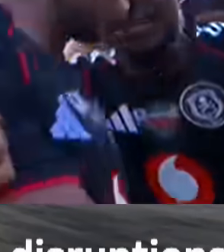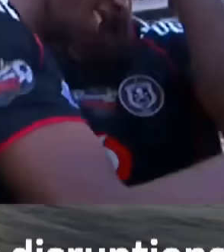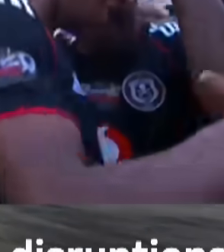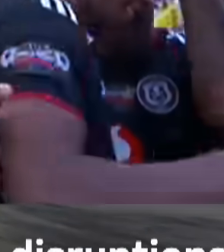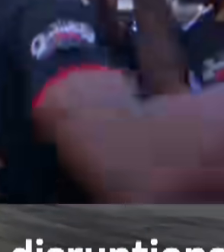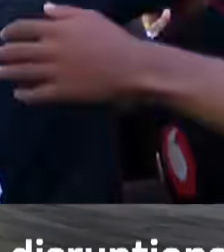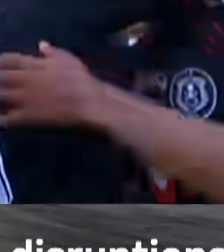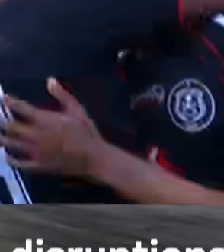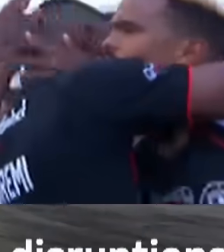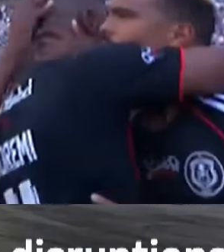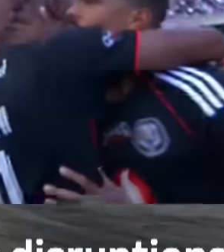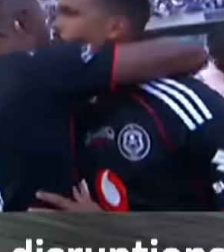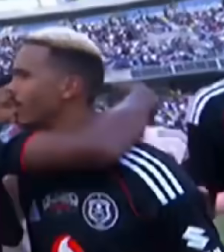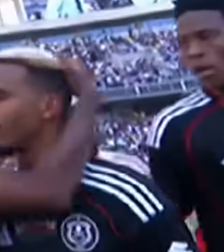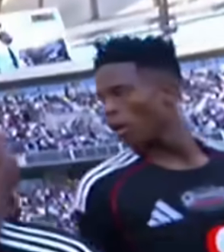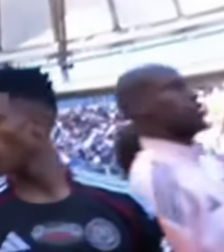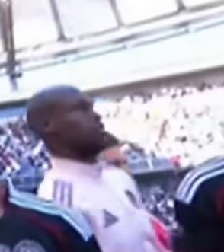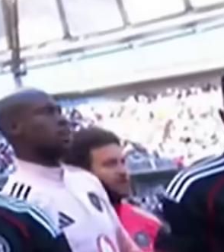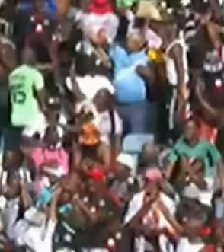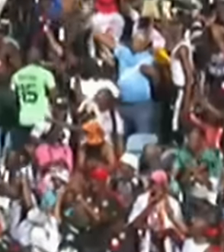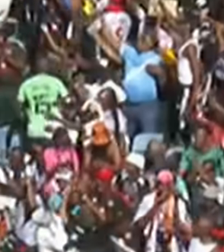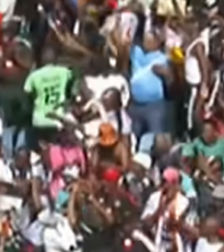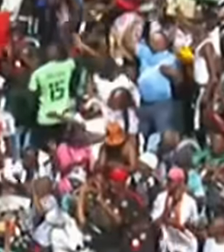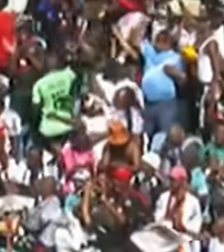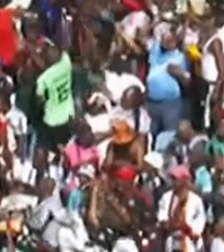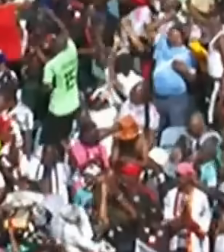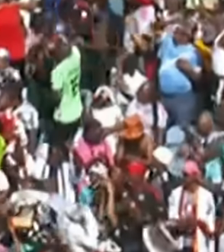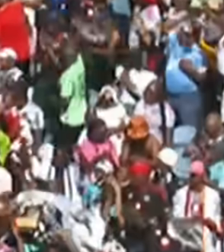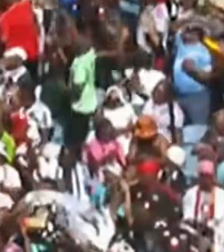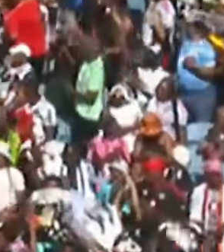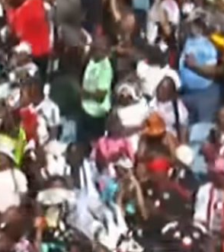He scored in the last round against Magesi FC.